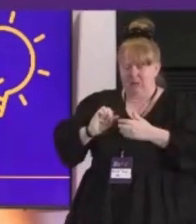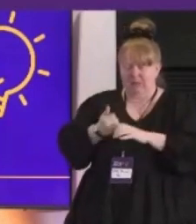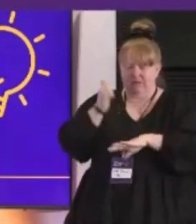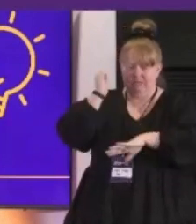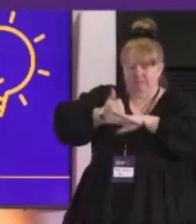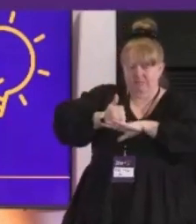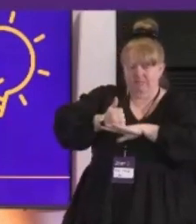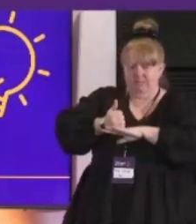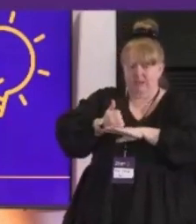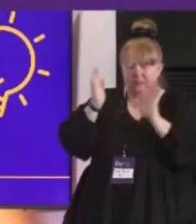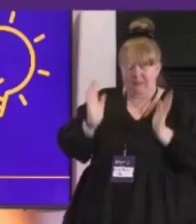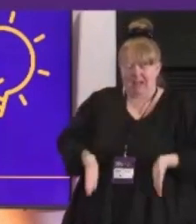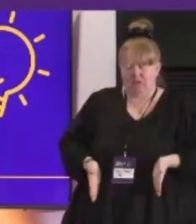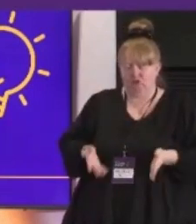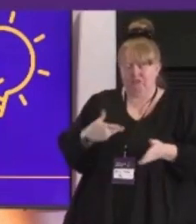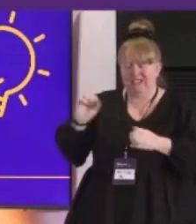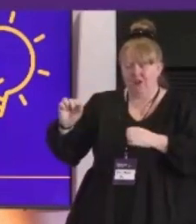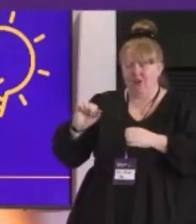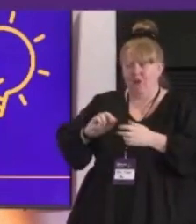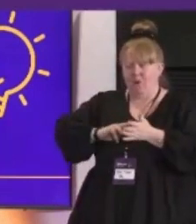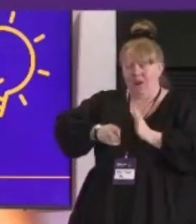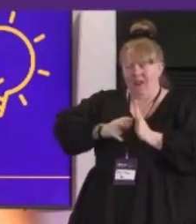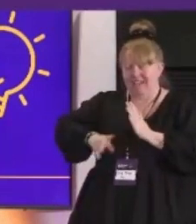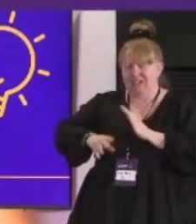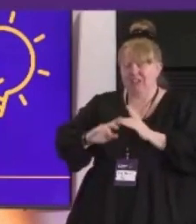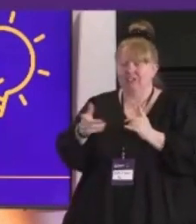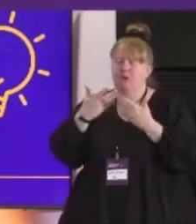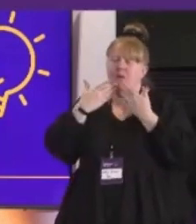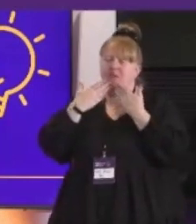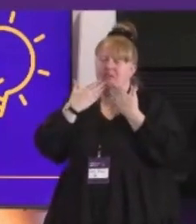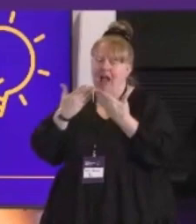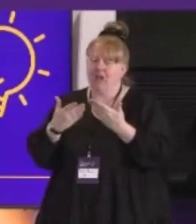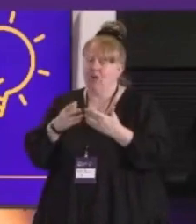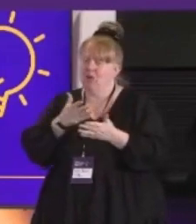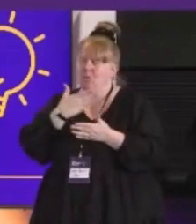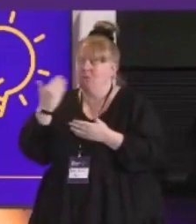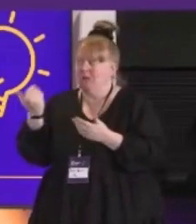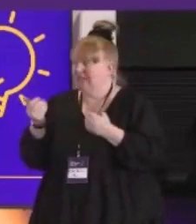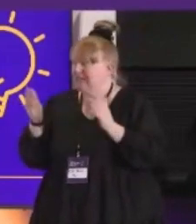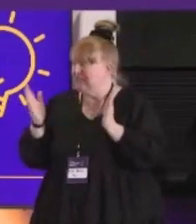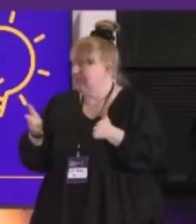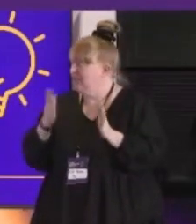organisation, because that's the one we're all wondering. So thank you very much. A wonderful session. Thank you. Thank you.